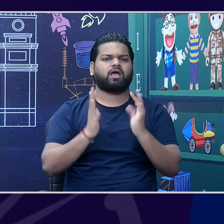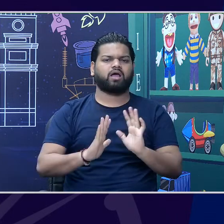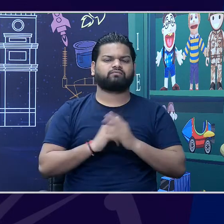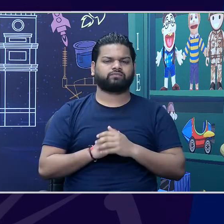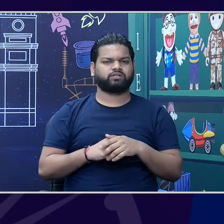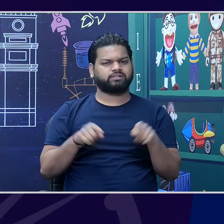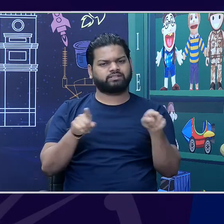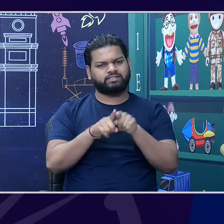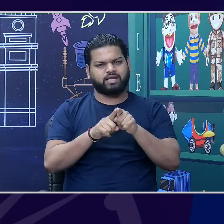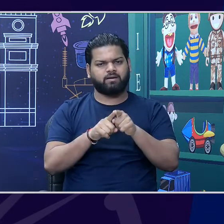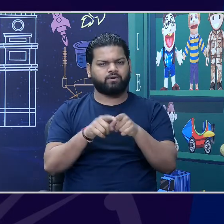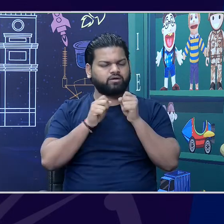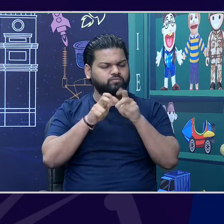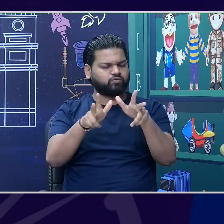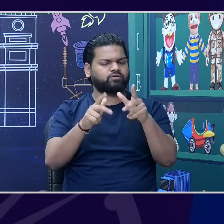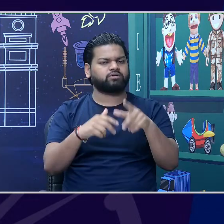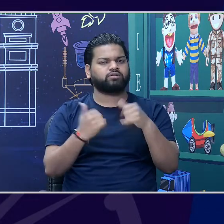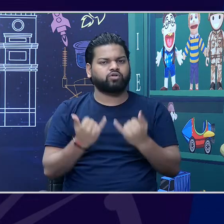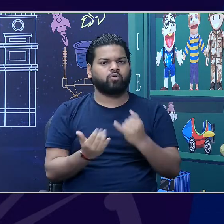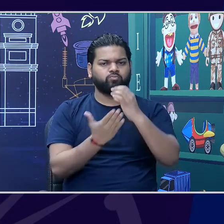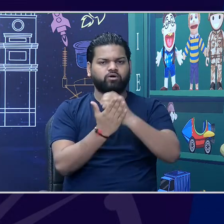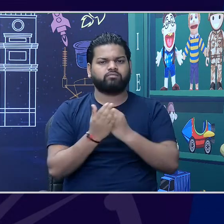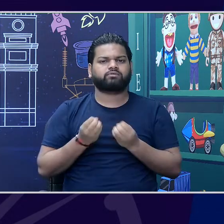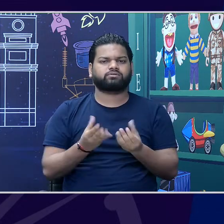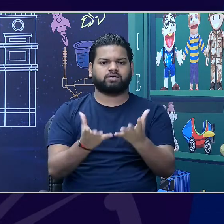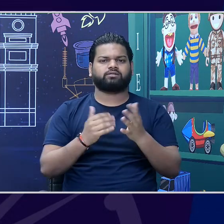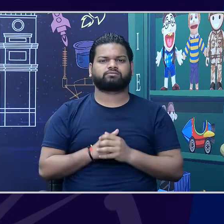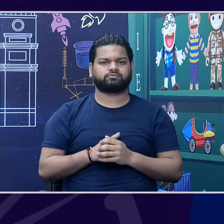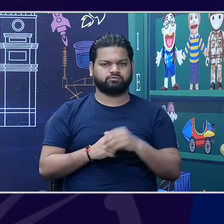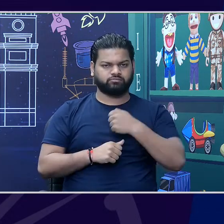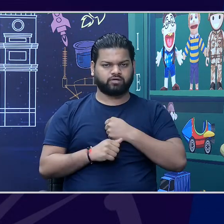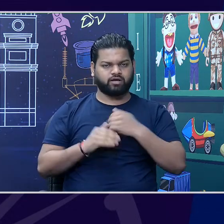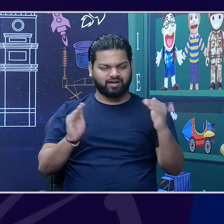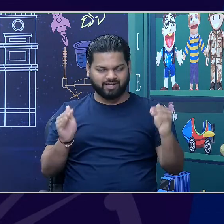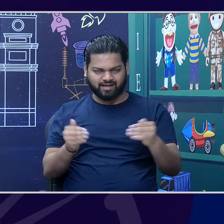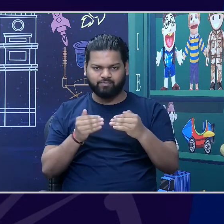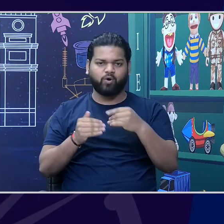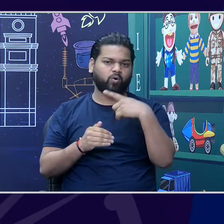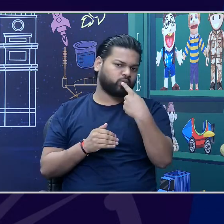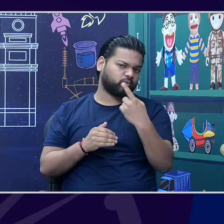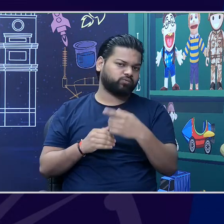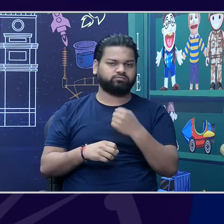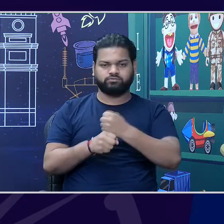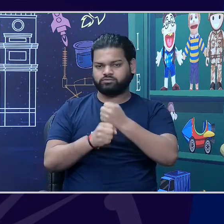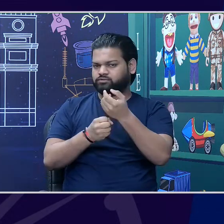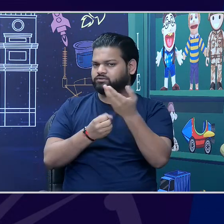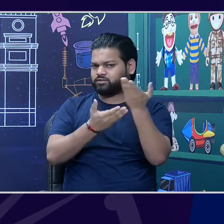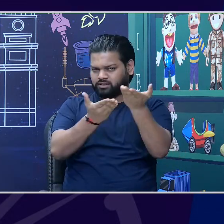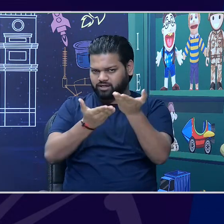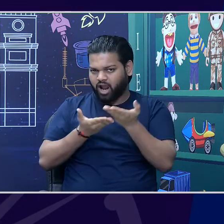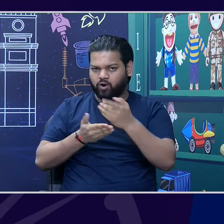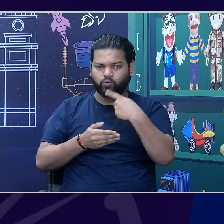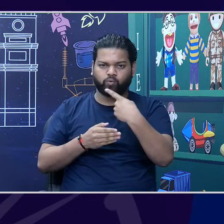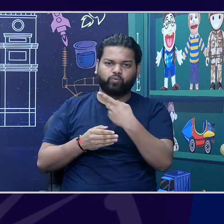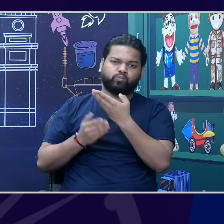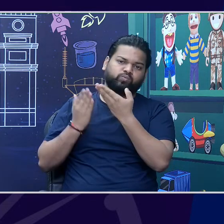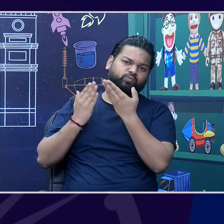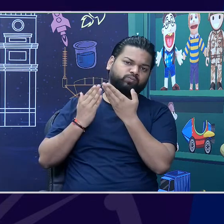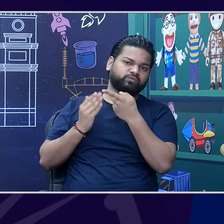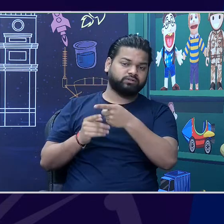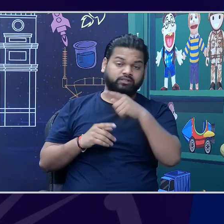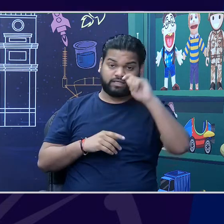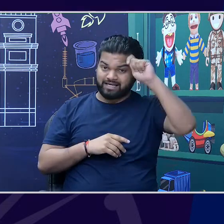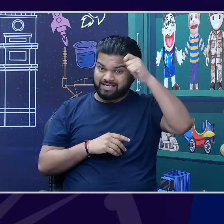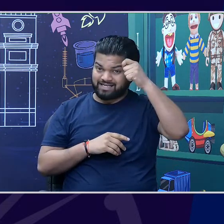with this message I would like to begin the session. Let me introduce our guest, our expert in today's